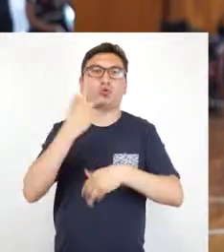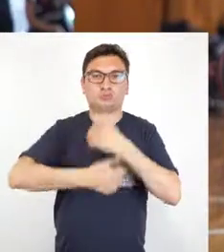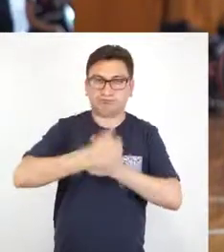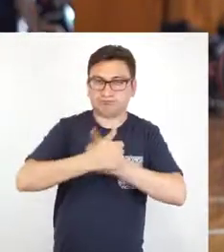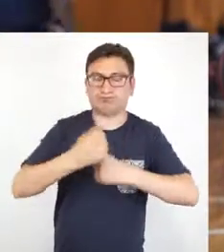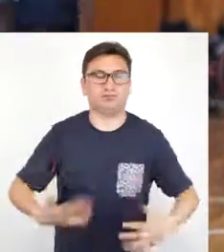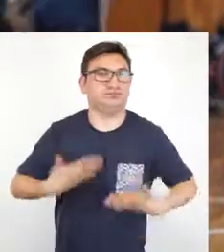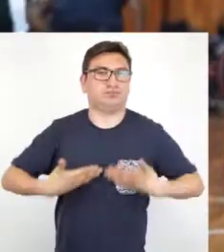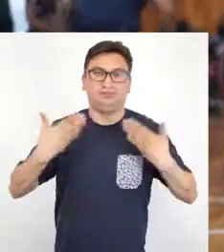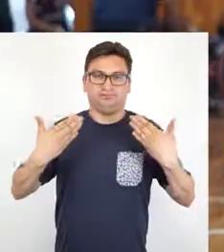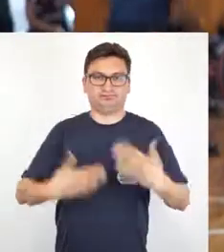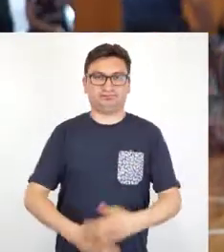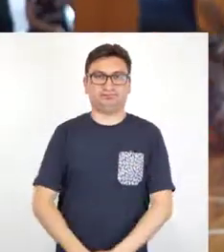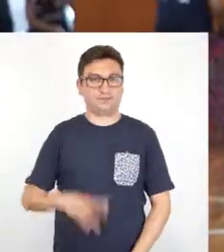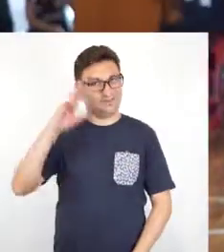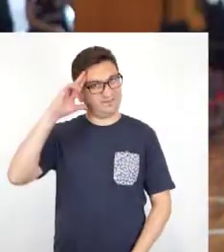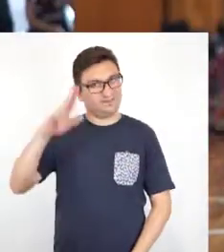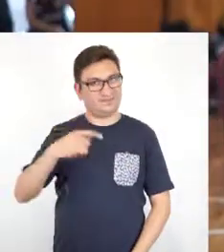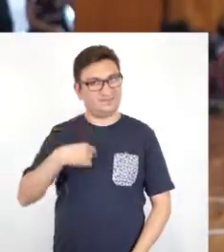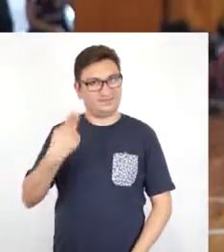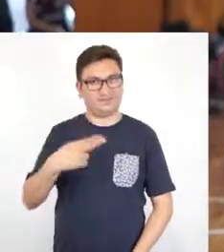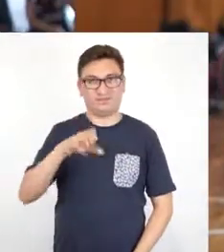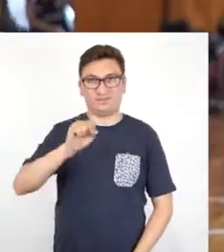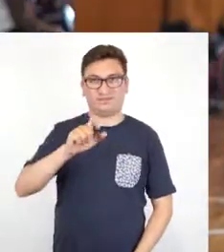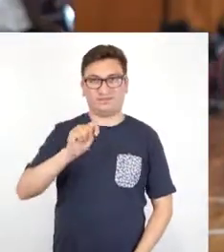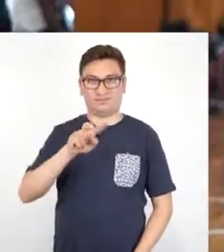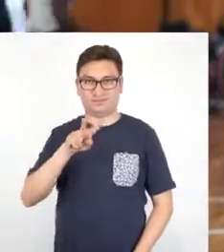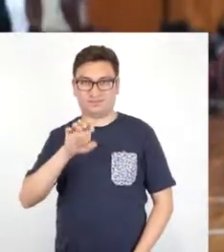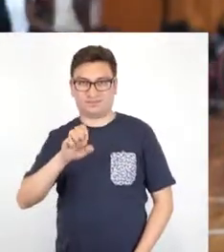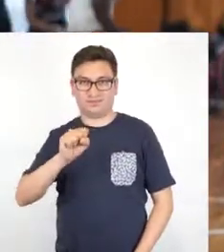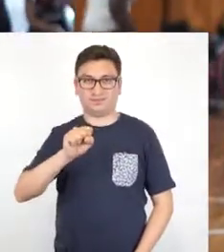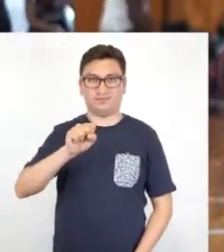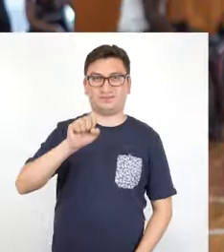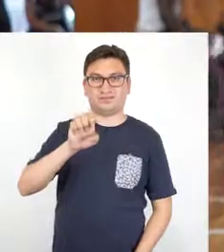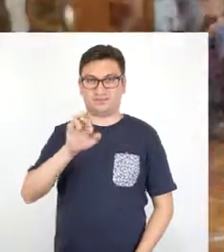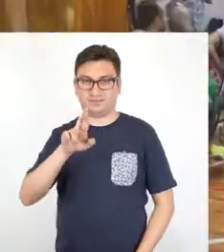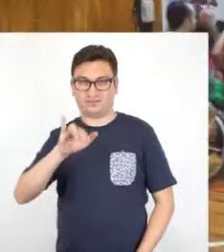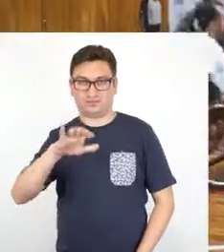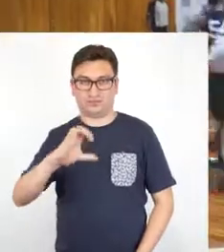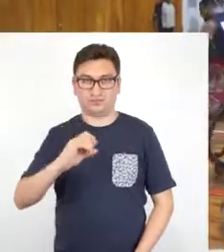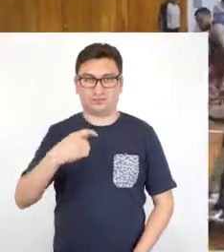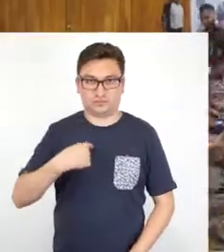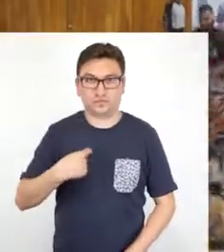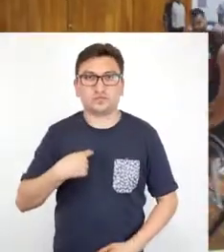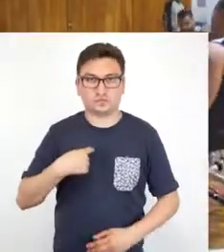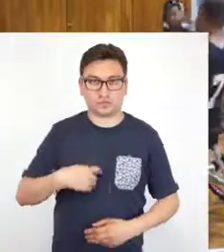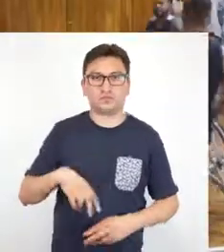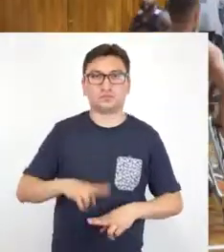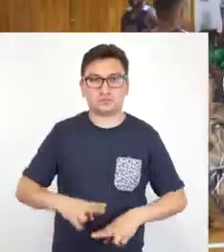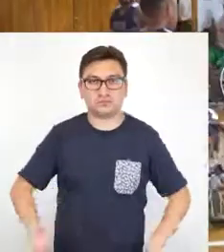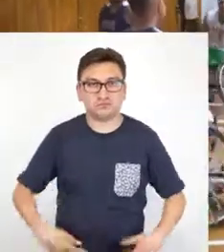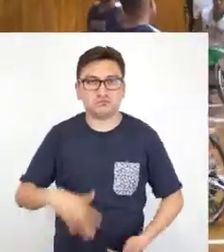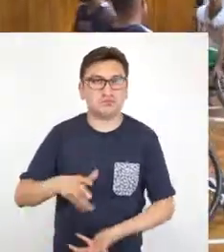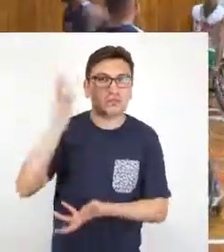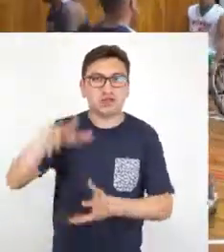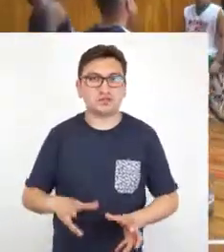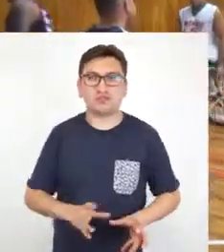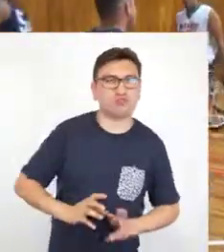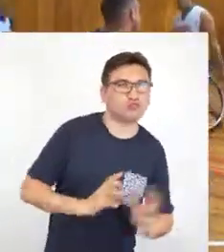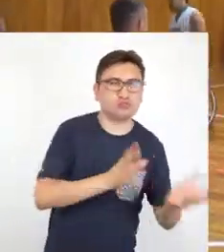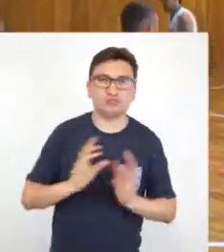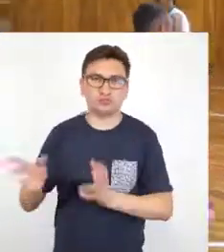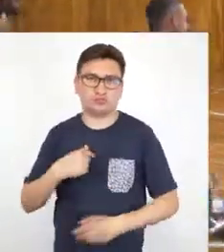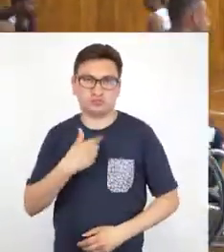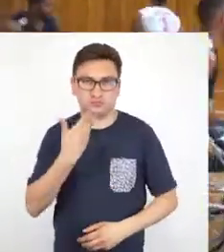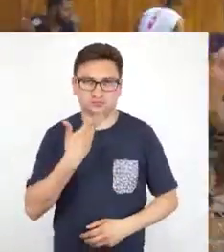Steve Sirio. I am a guard for Team USA. The thing I love most about wheelchair basketball is the fact that you get to play